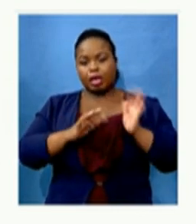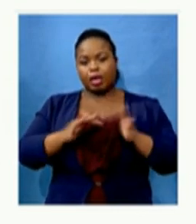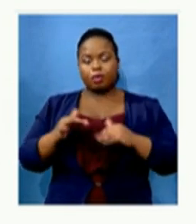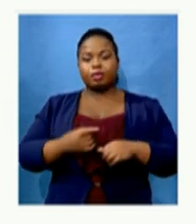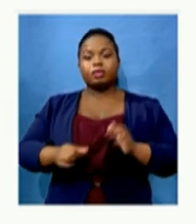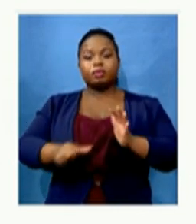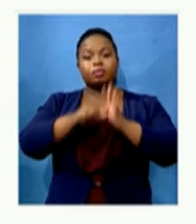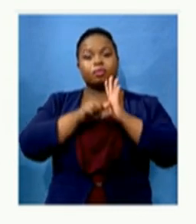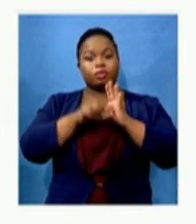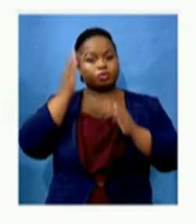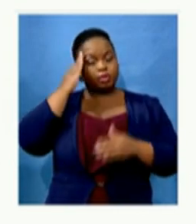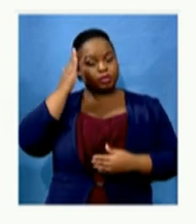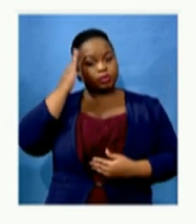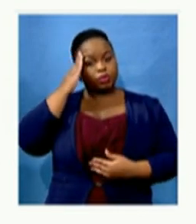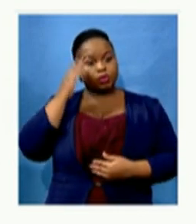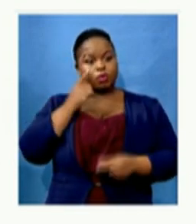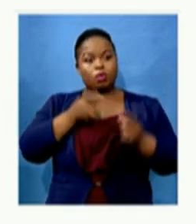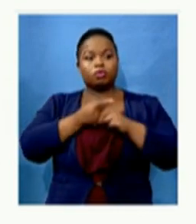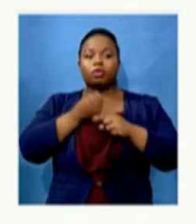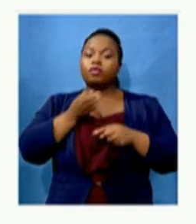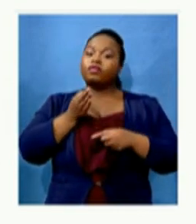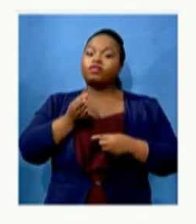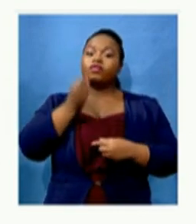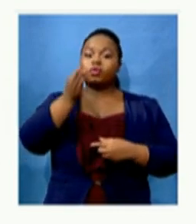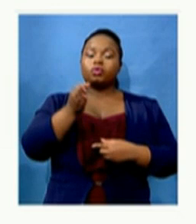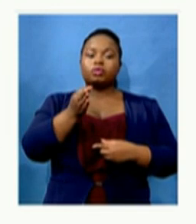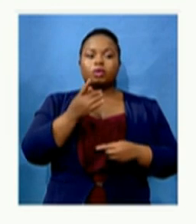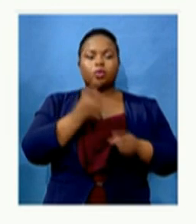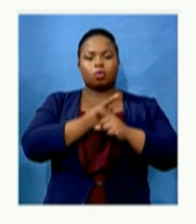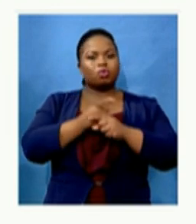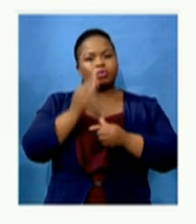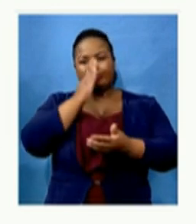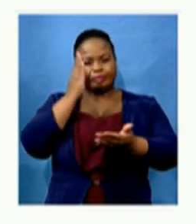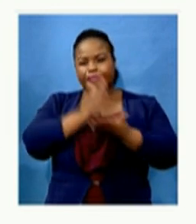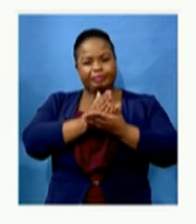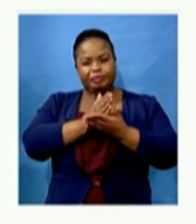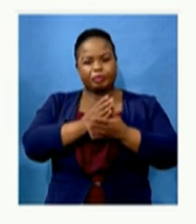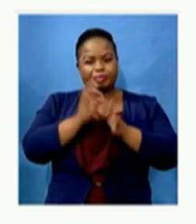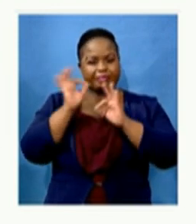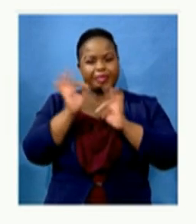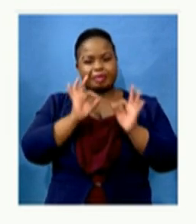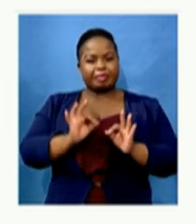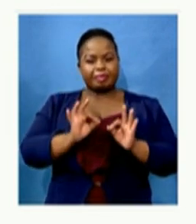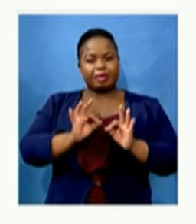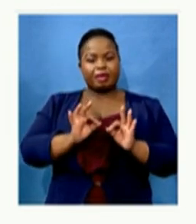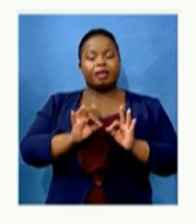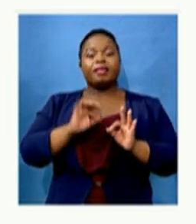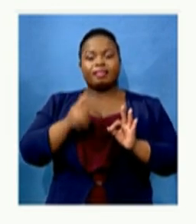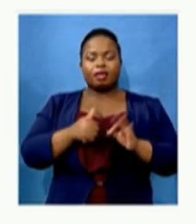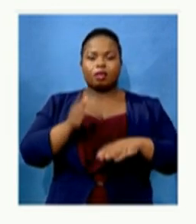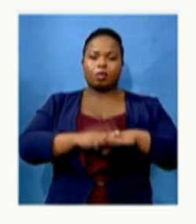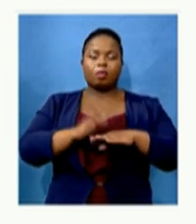that you project, the more uncertain the projections become, and we're very aware of that. And